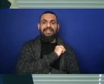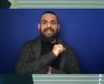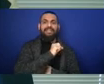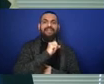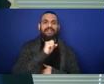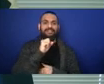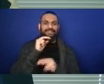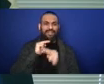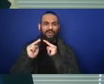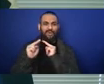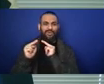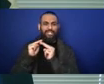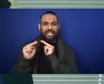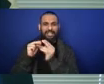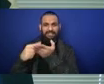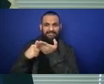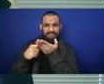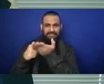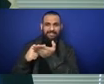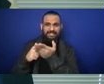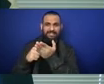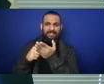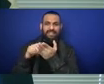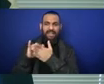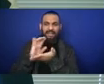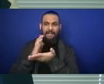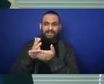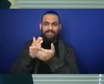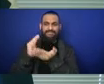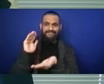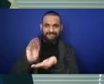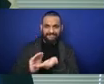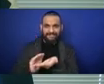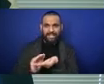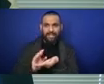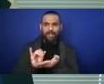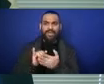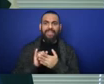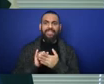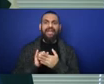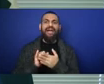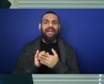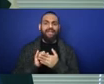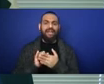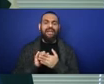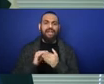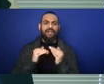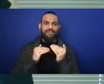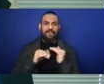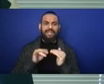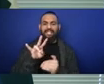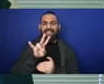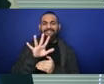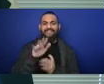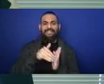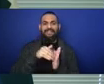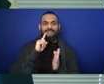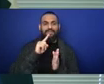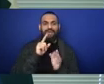these hard times. Thank you for your question, William. So the many of us fought for